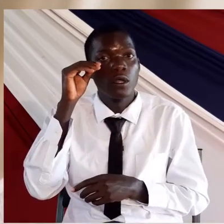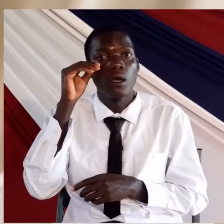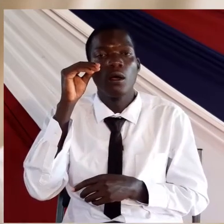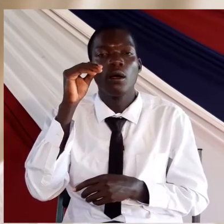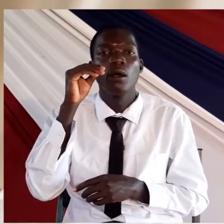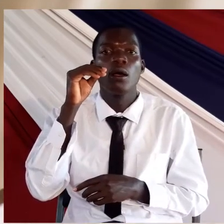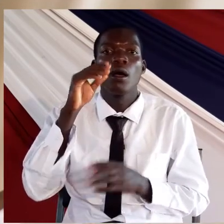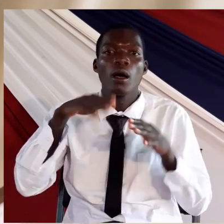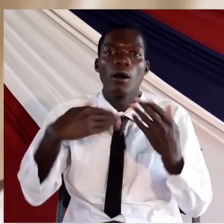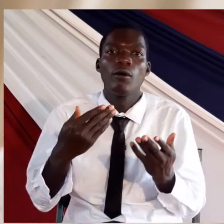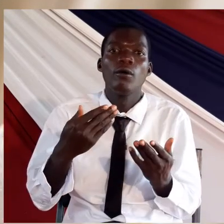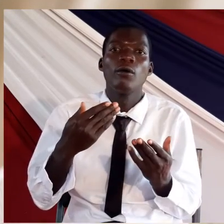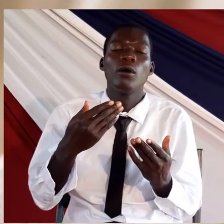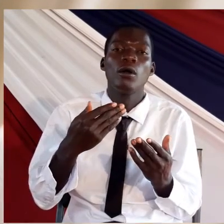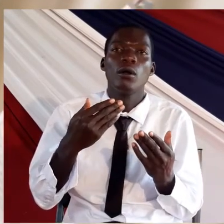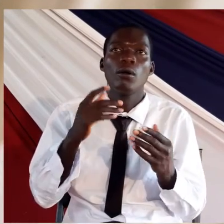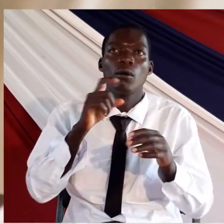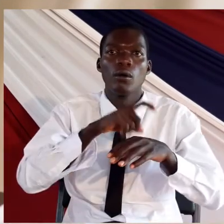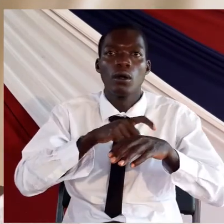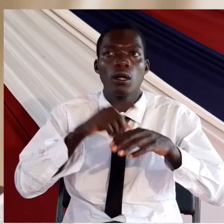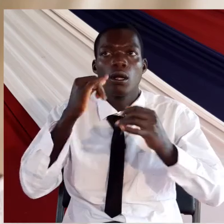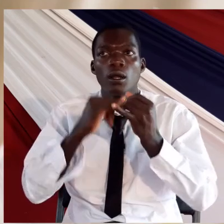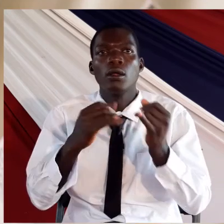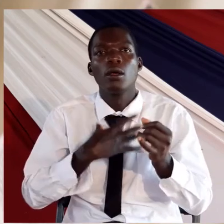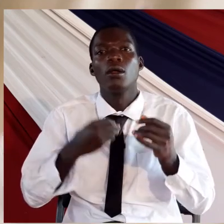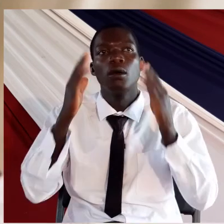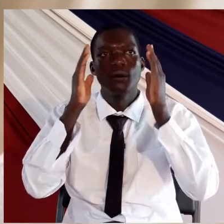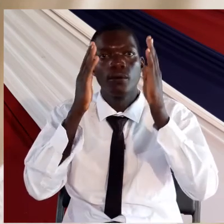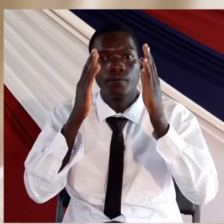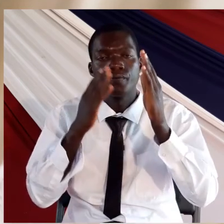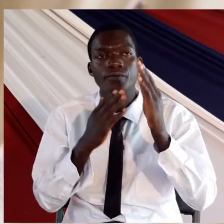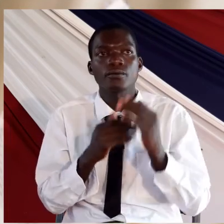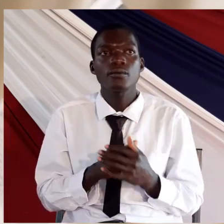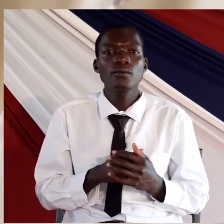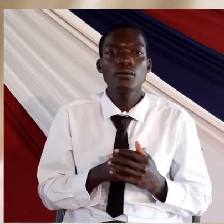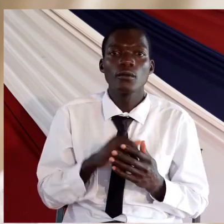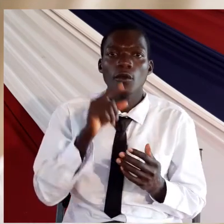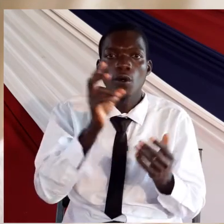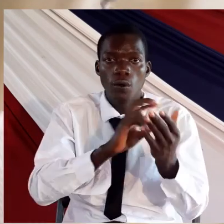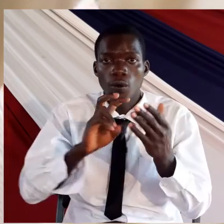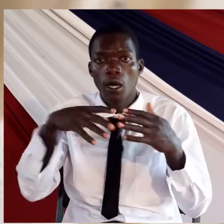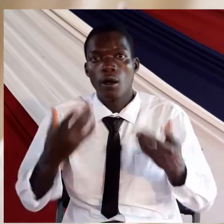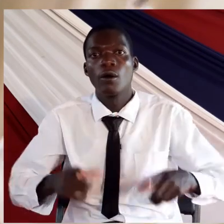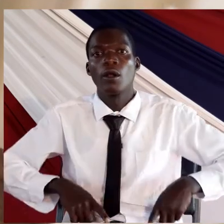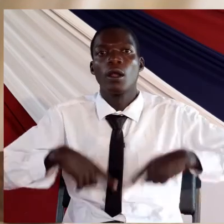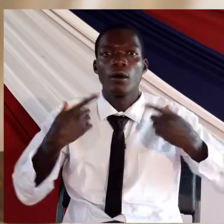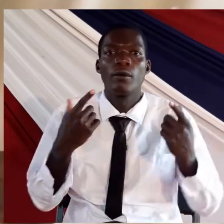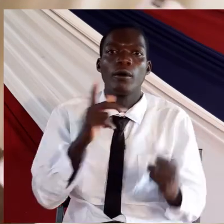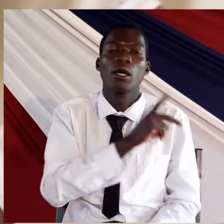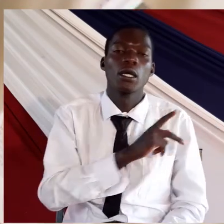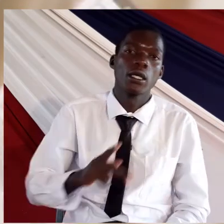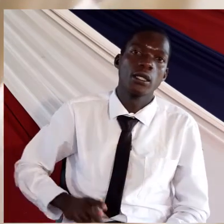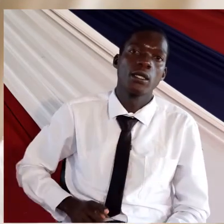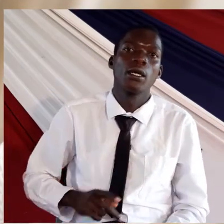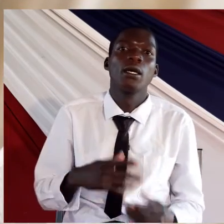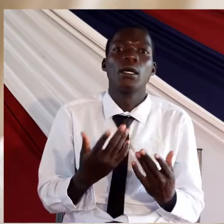a history class and look at ancient civilization in Mesopotamia, you look at the life of King Philip, you look at